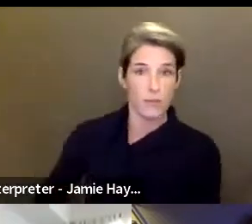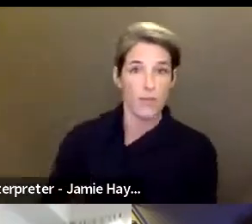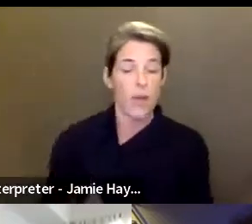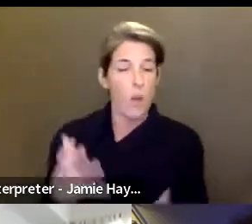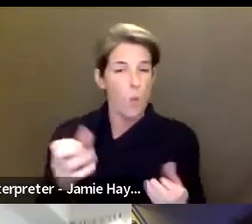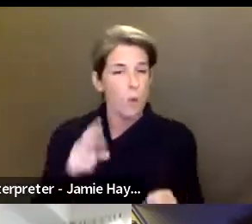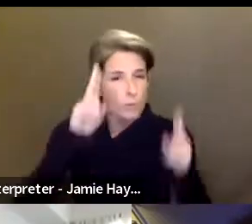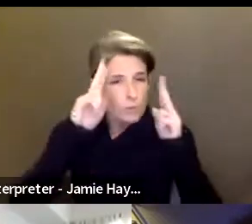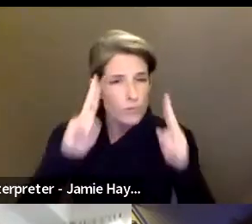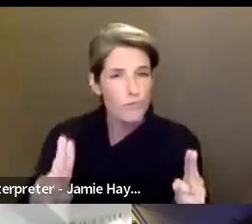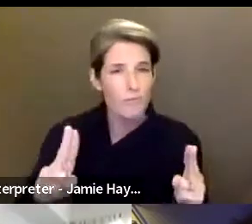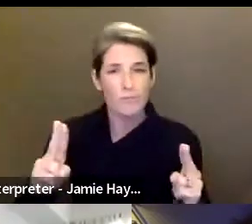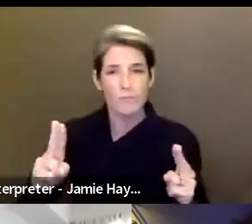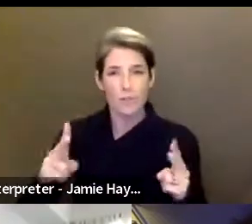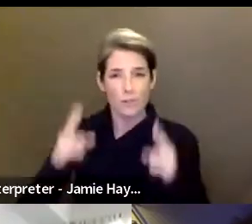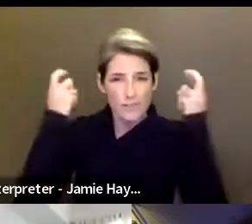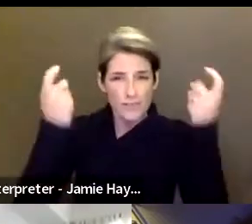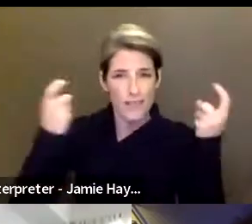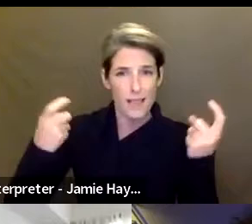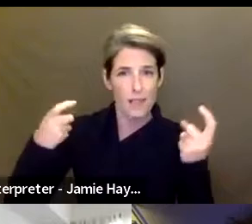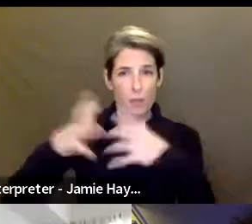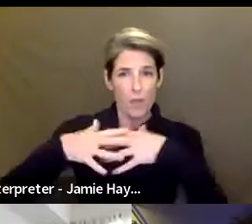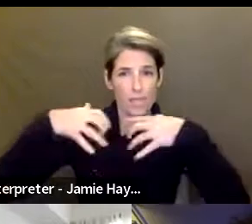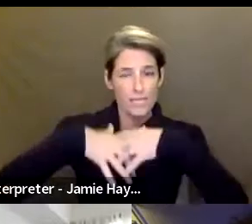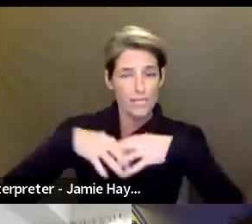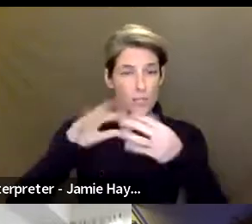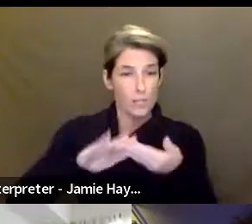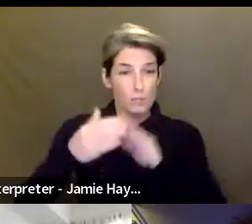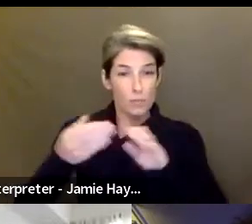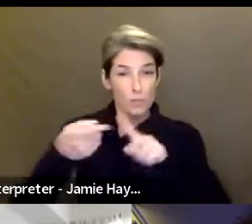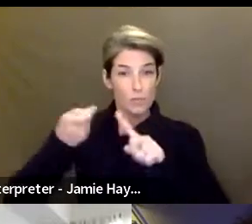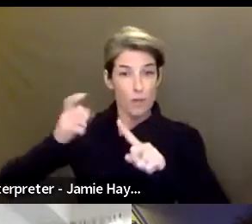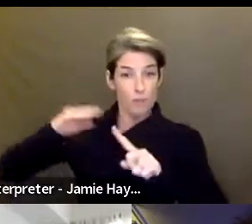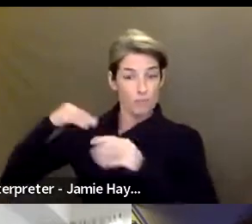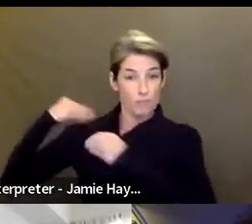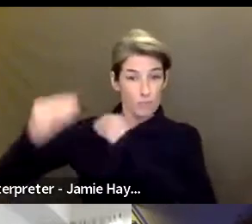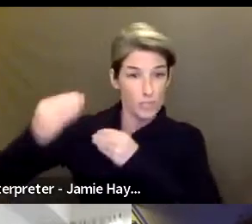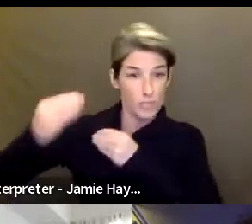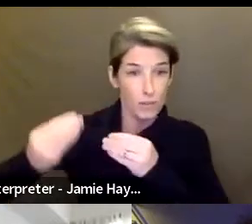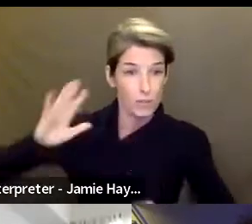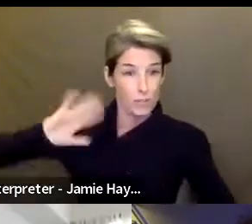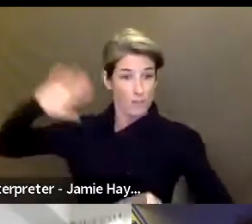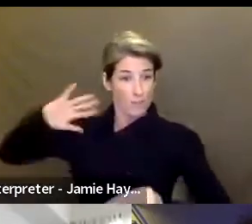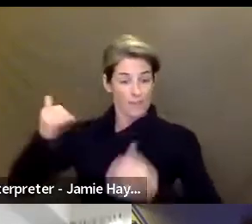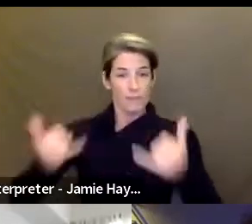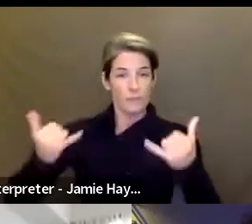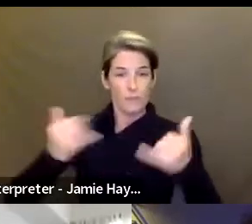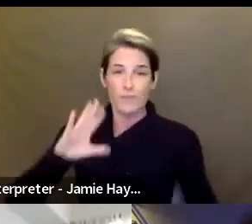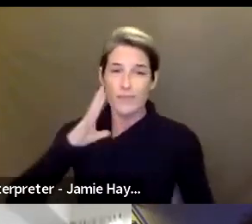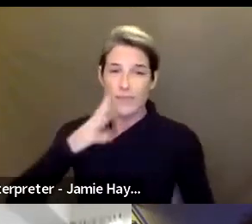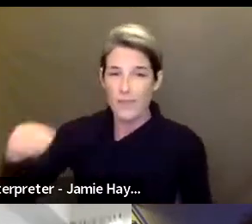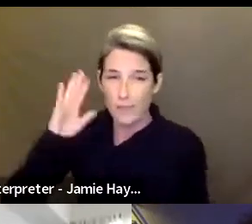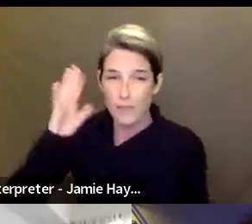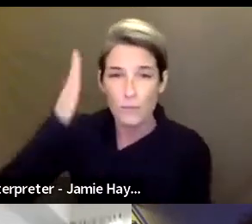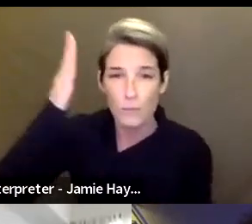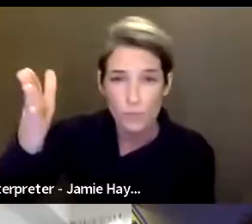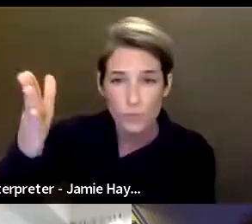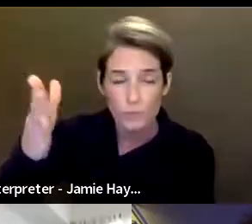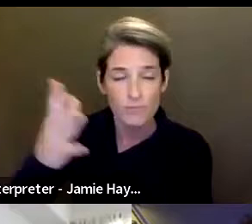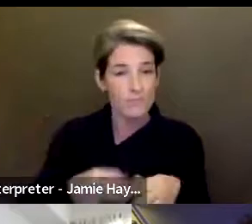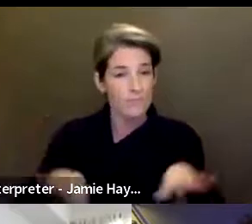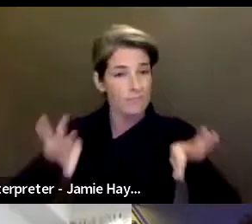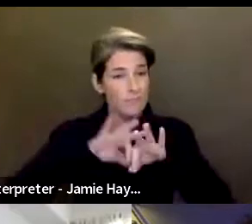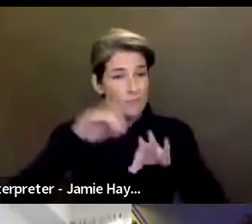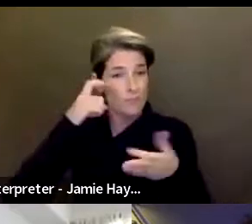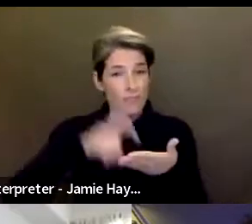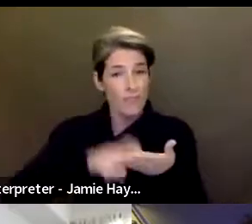all of these Indigenous communities, their elders past and present, as well as future generations. I want to take this time to acknowledge that